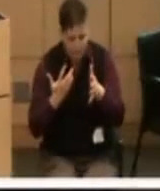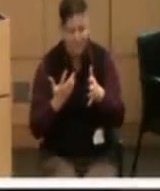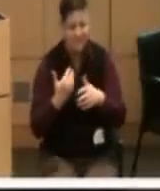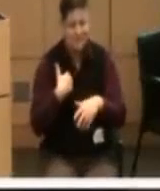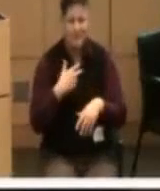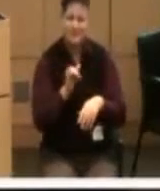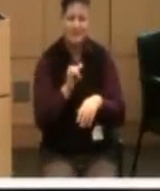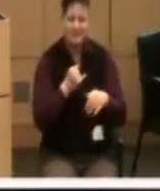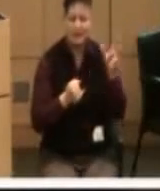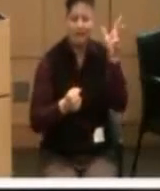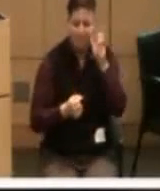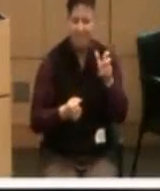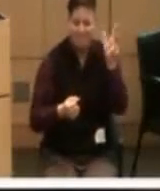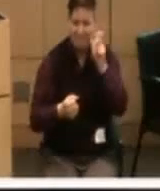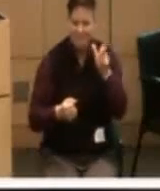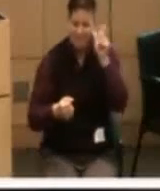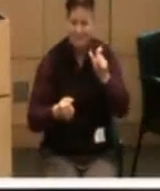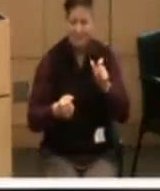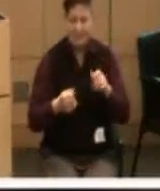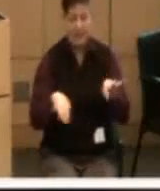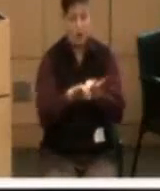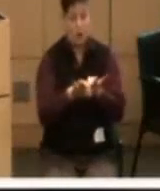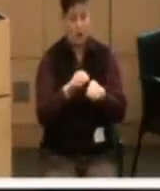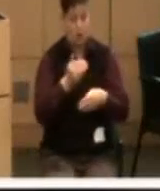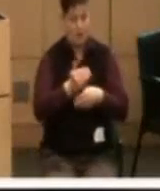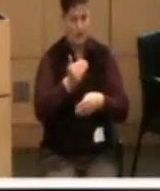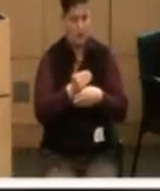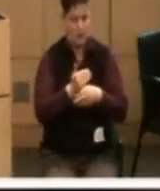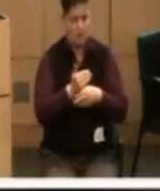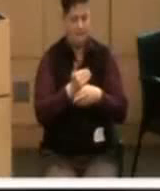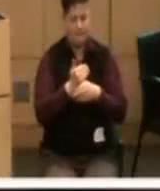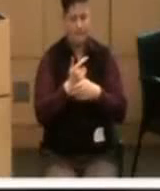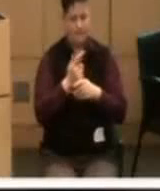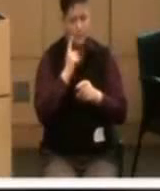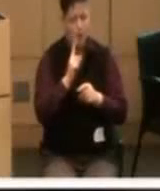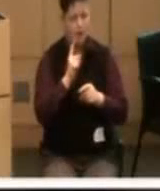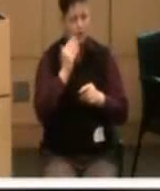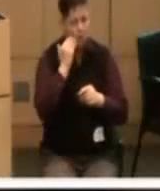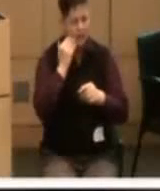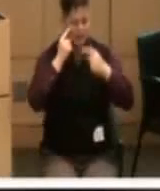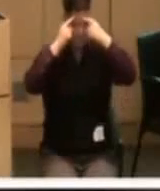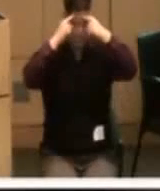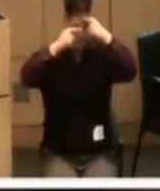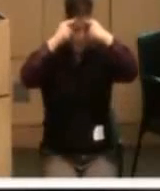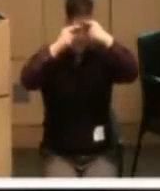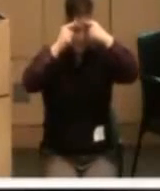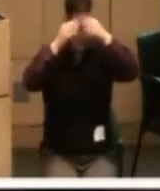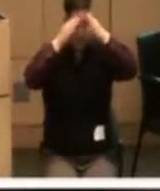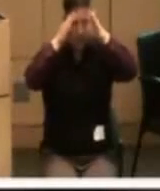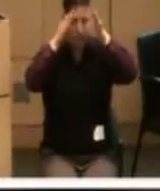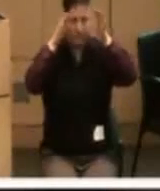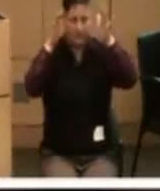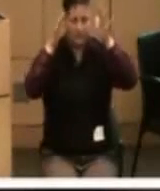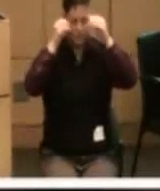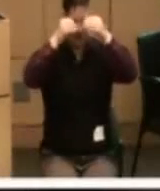as well, is that critical window, the critical period for binaural processing probably wider. Mm-hmm.